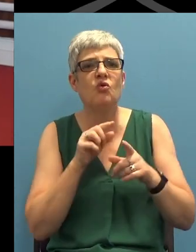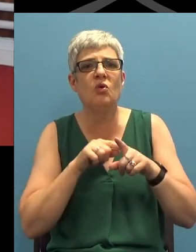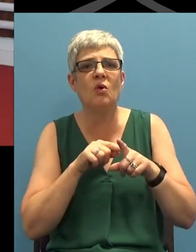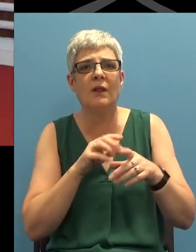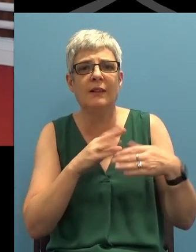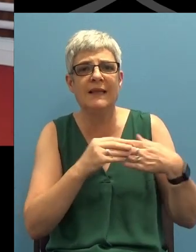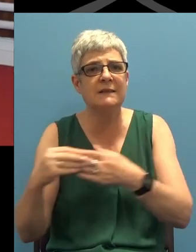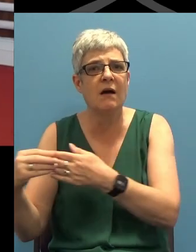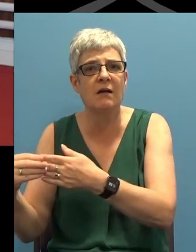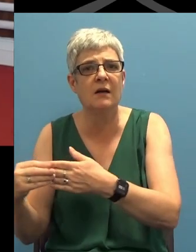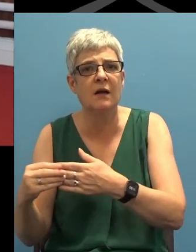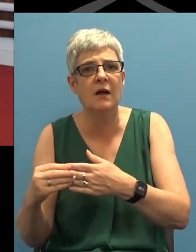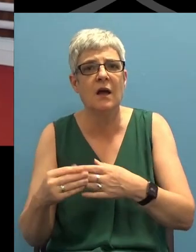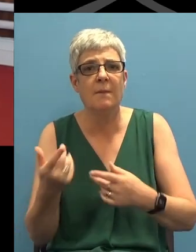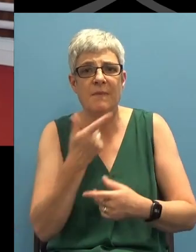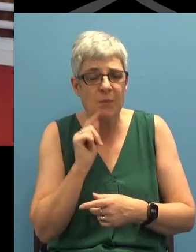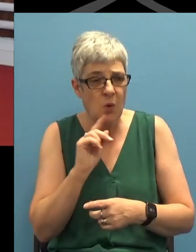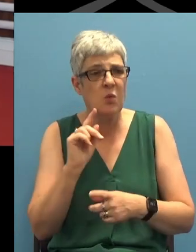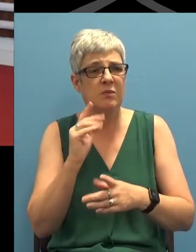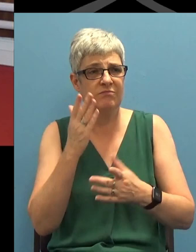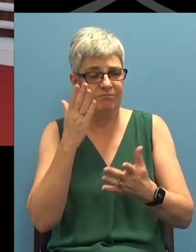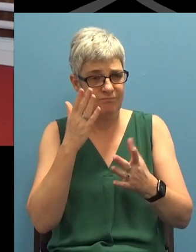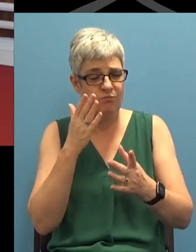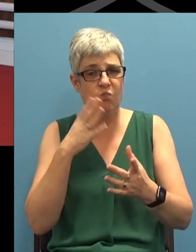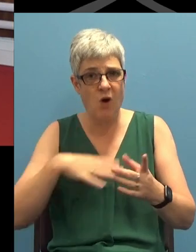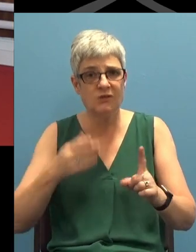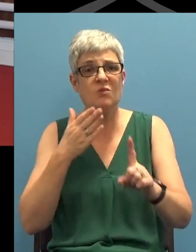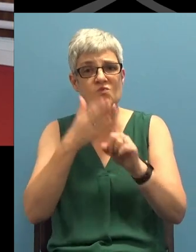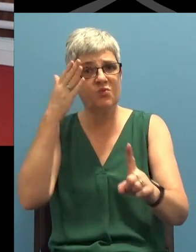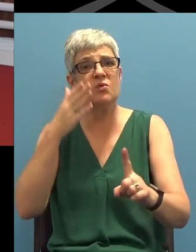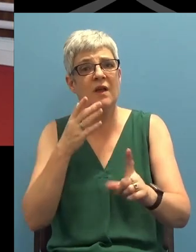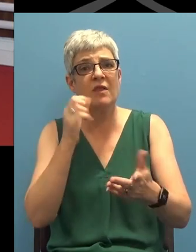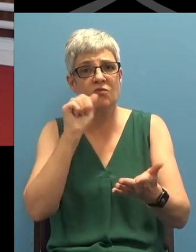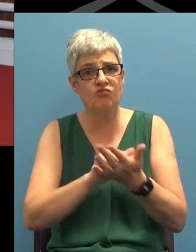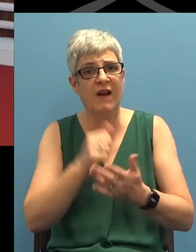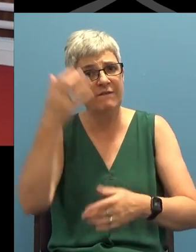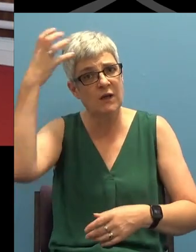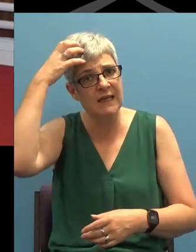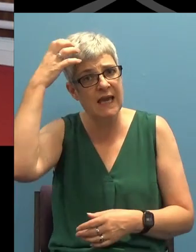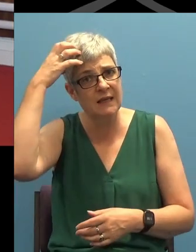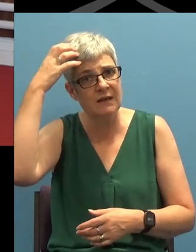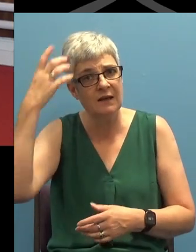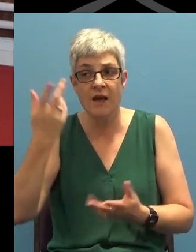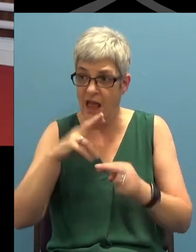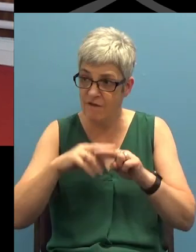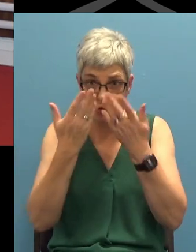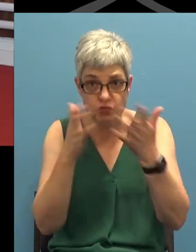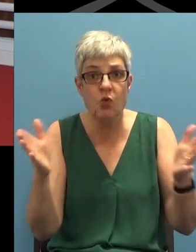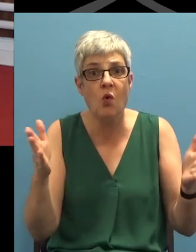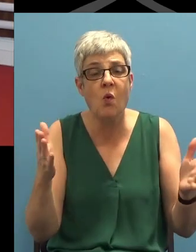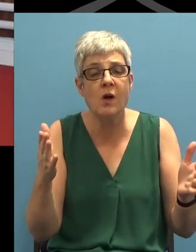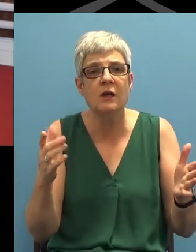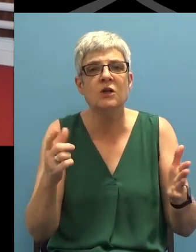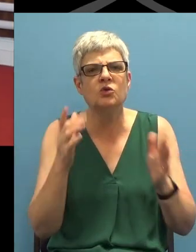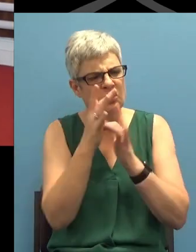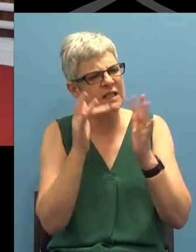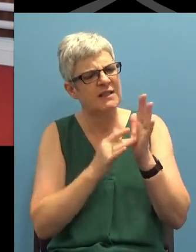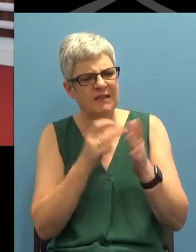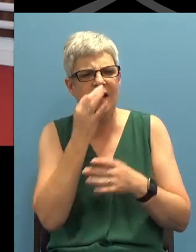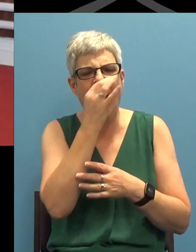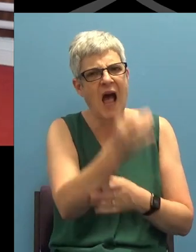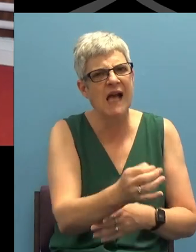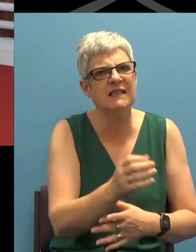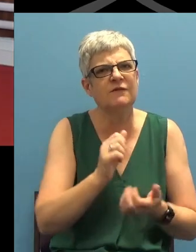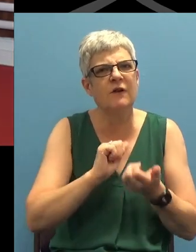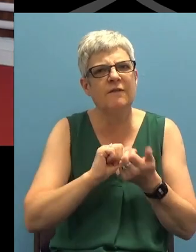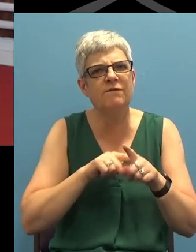were ready to acknowledge the rightful king if he could be shown to them. And so Jesus asks, verse 38, for his followers